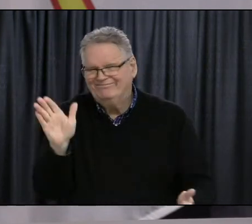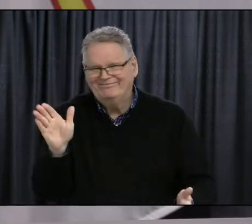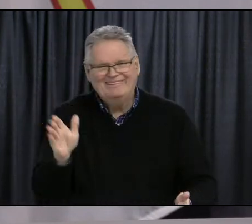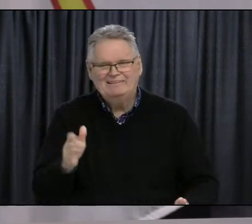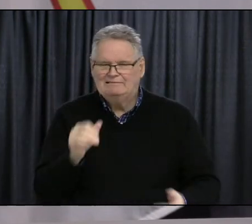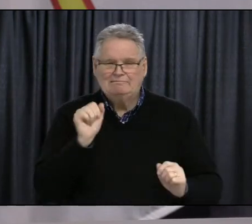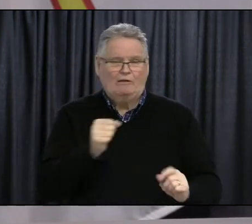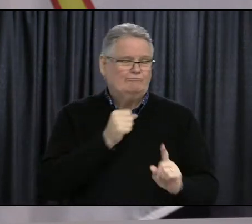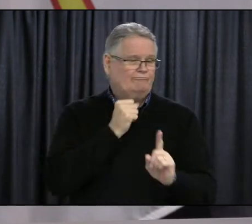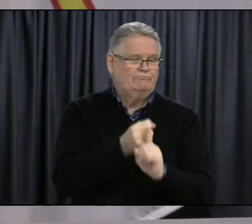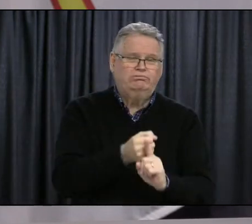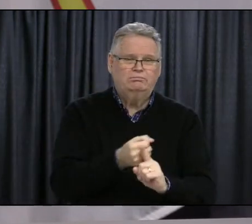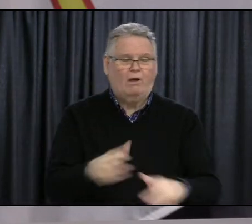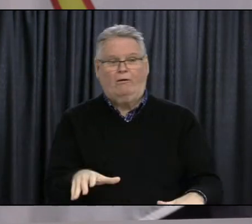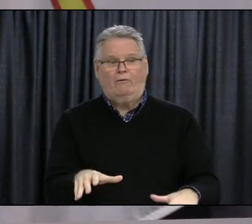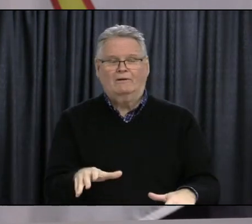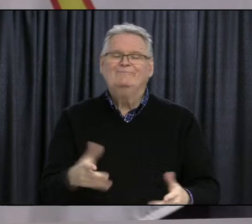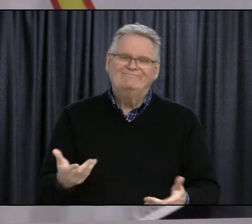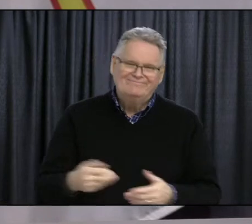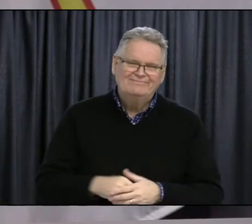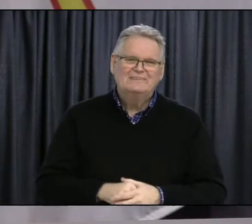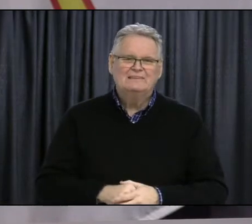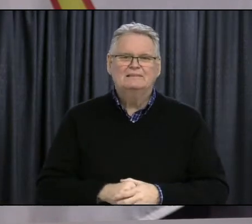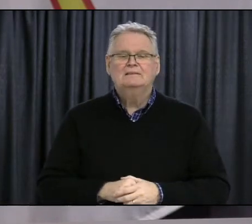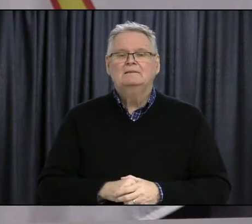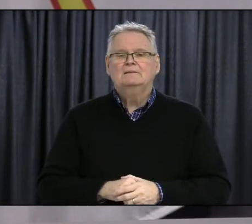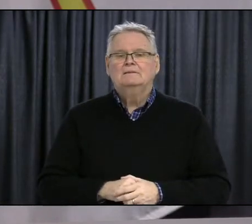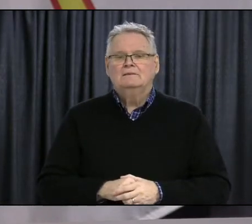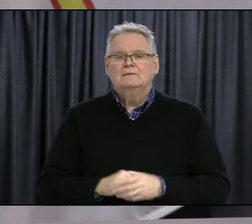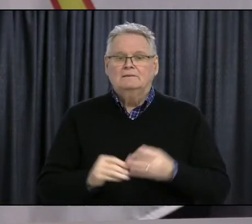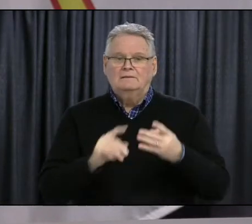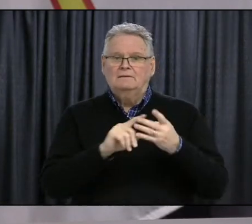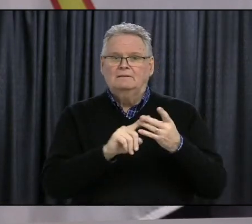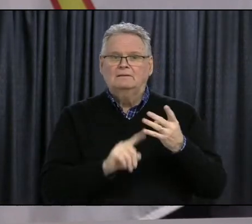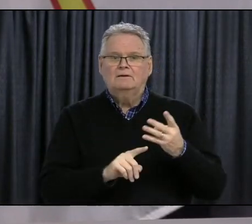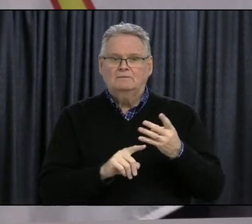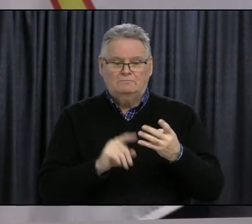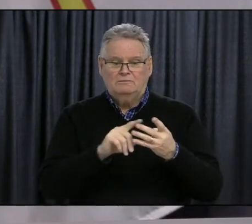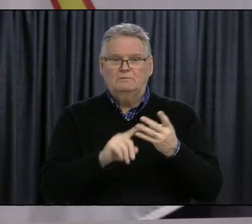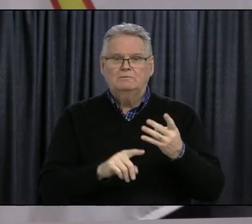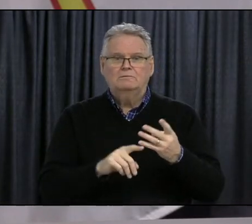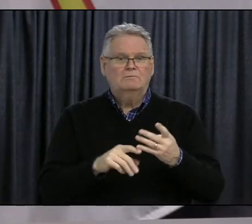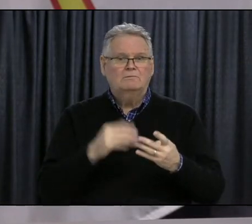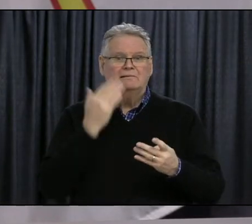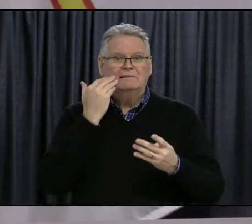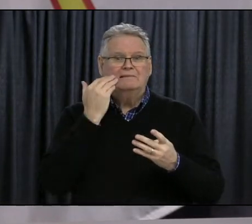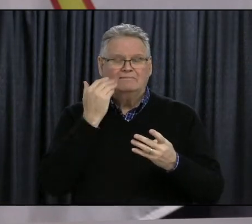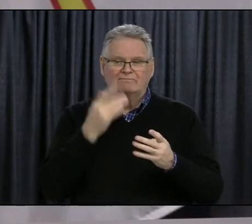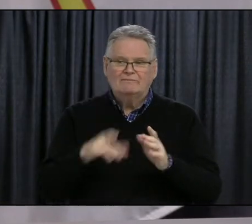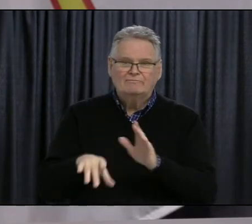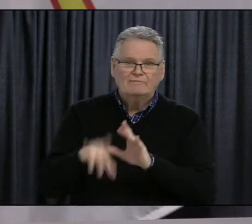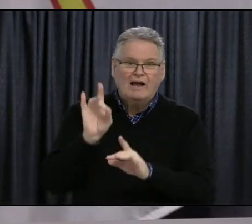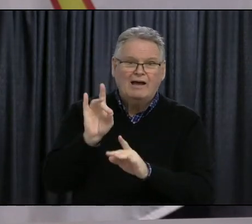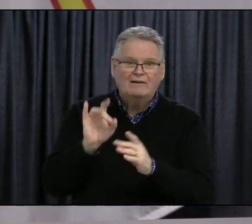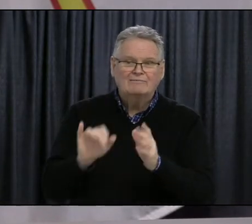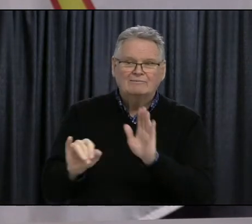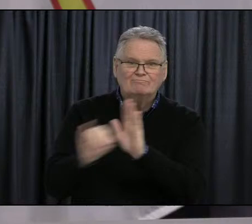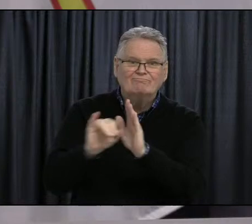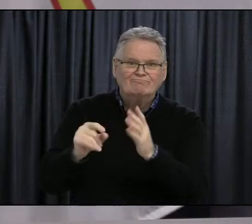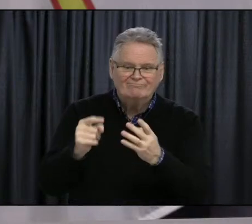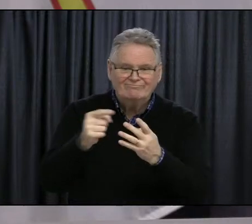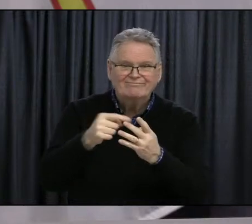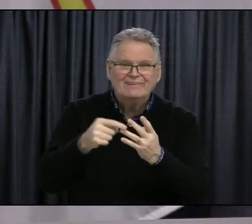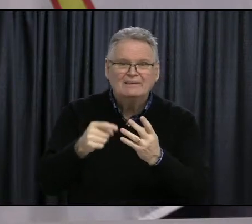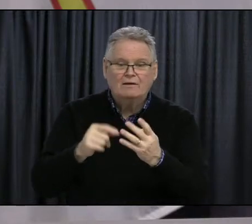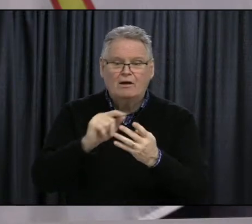very surprised to have found out, that they are positive for COVID. So really, I can't stress